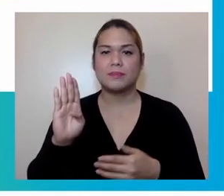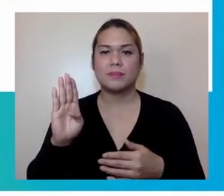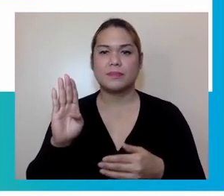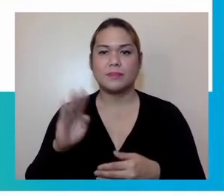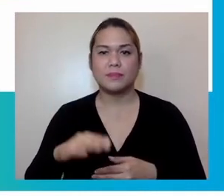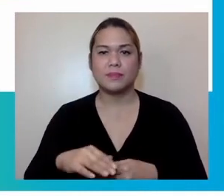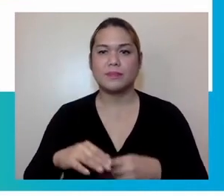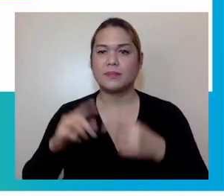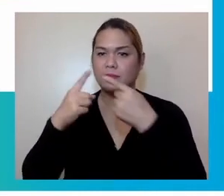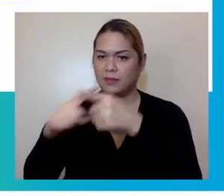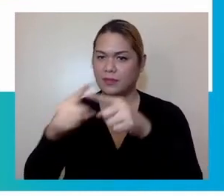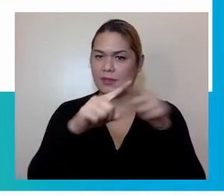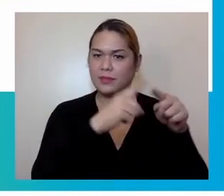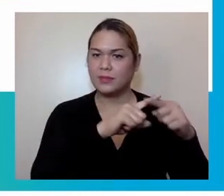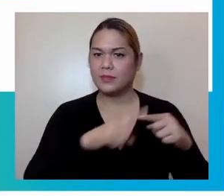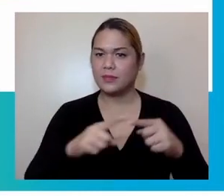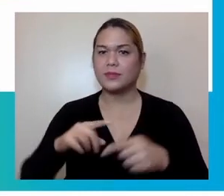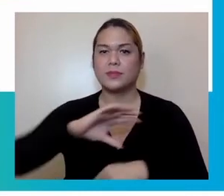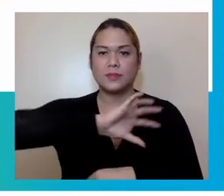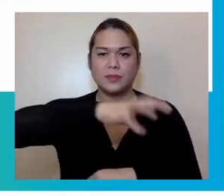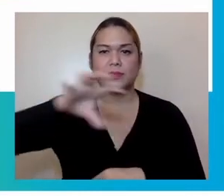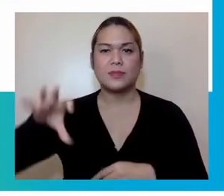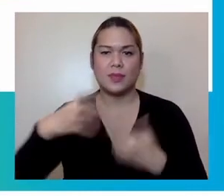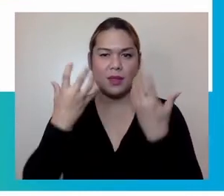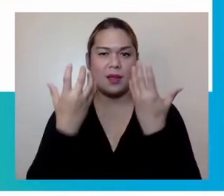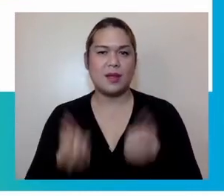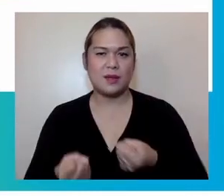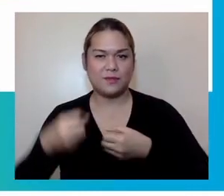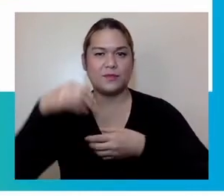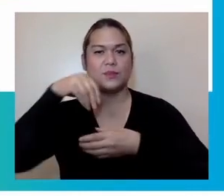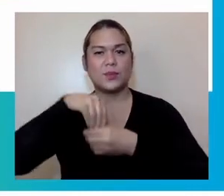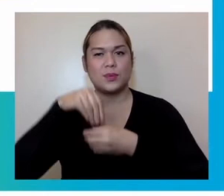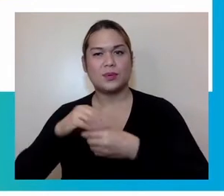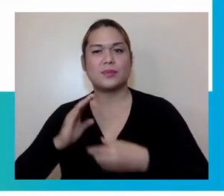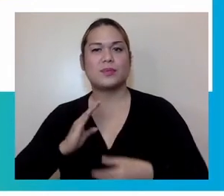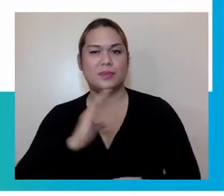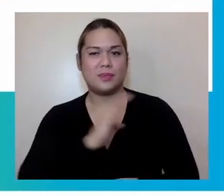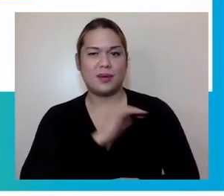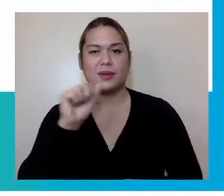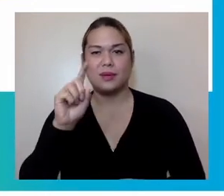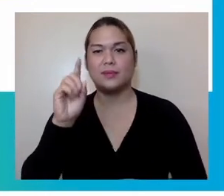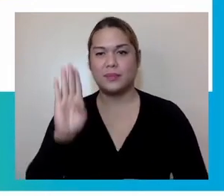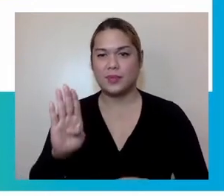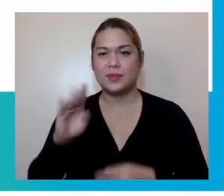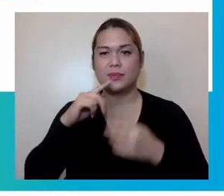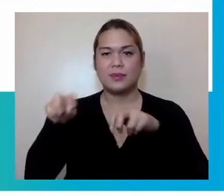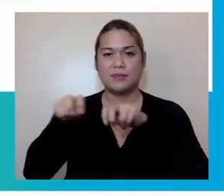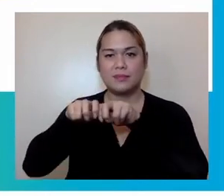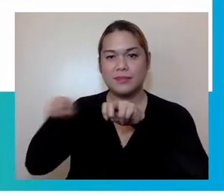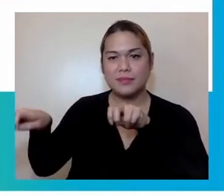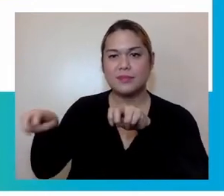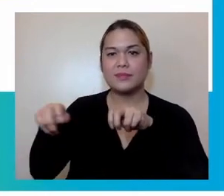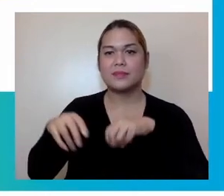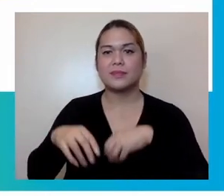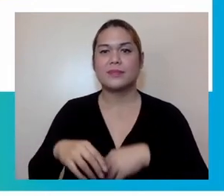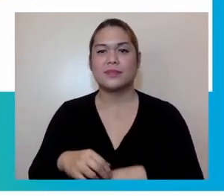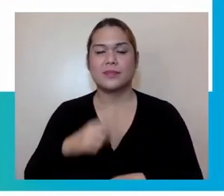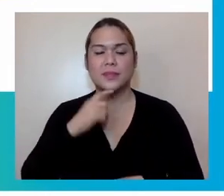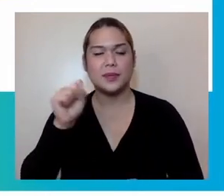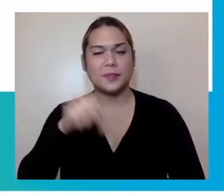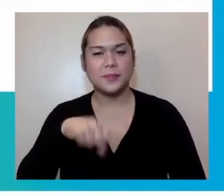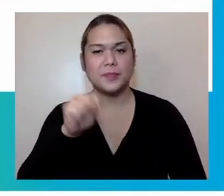board. And I think it's not too much to say that right now there is not